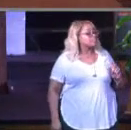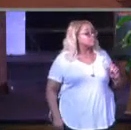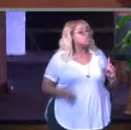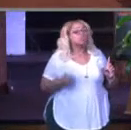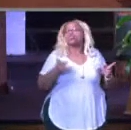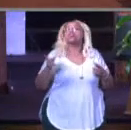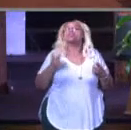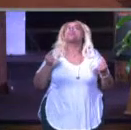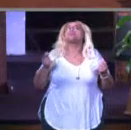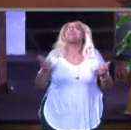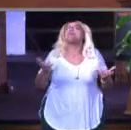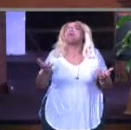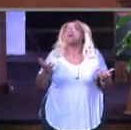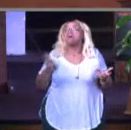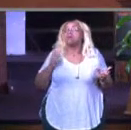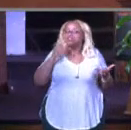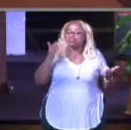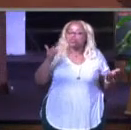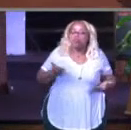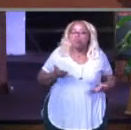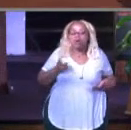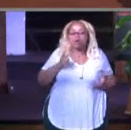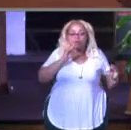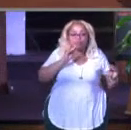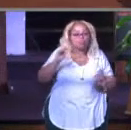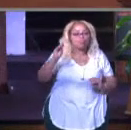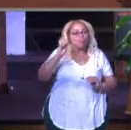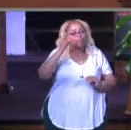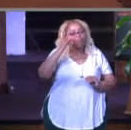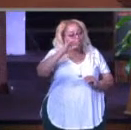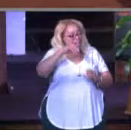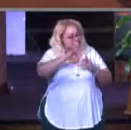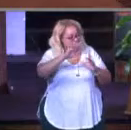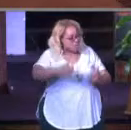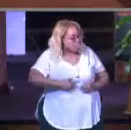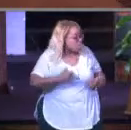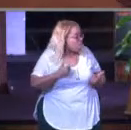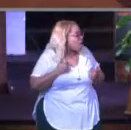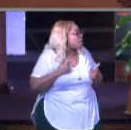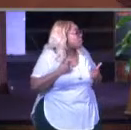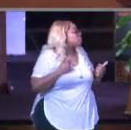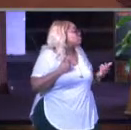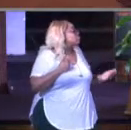What do you do to welcome a move of God into your life?